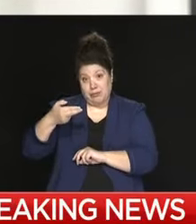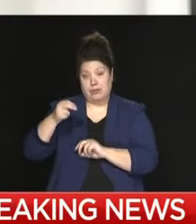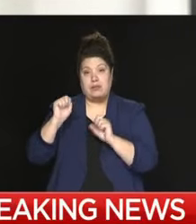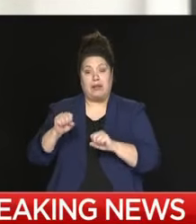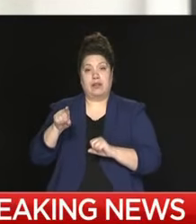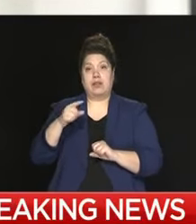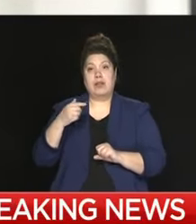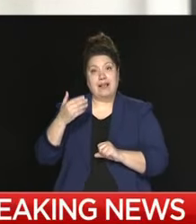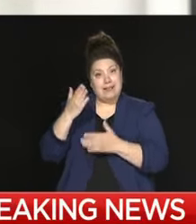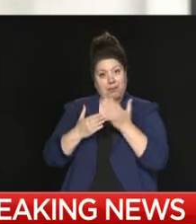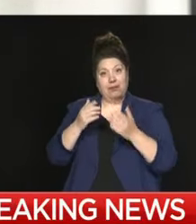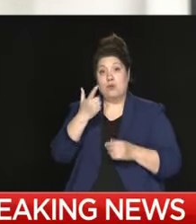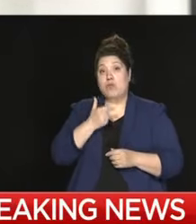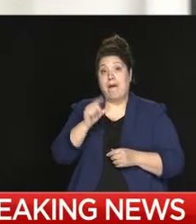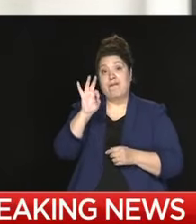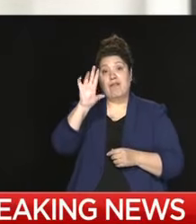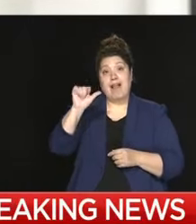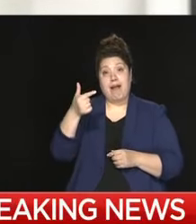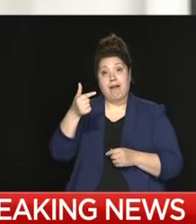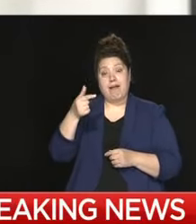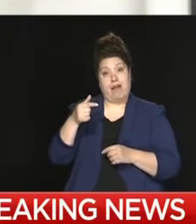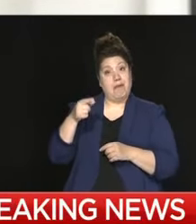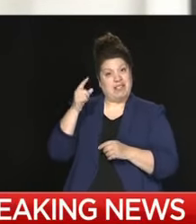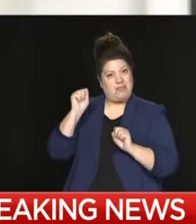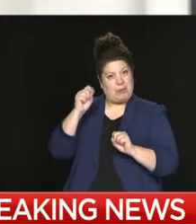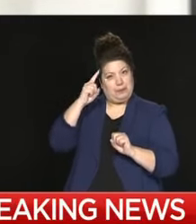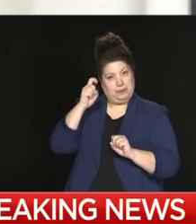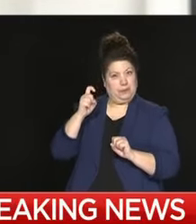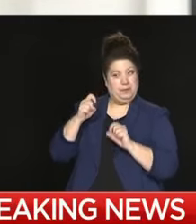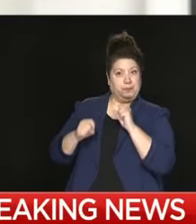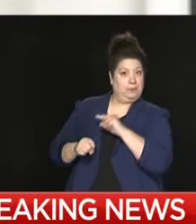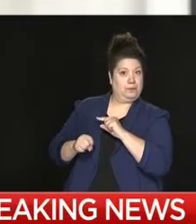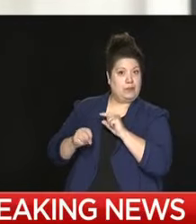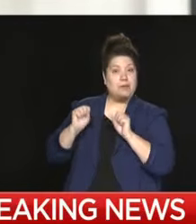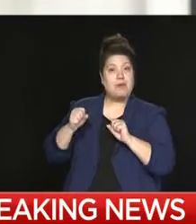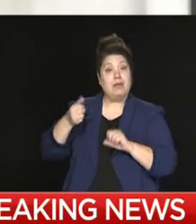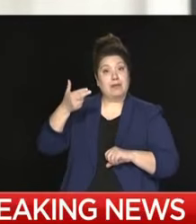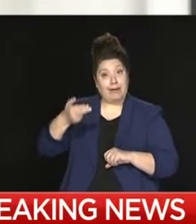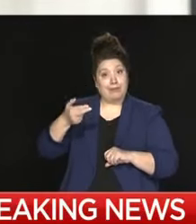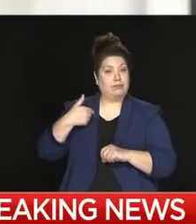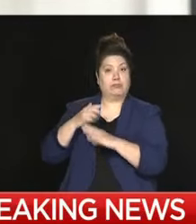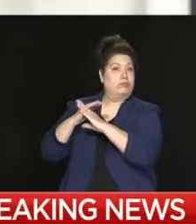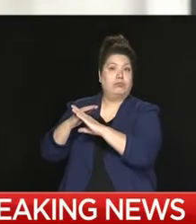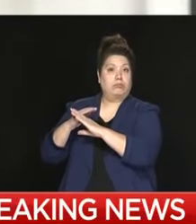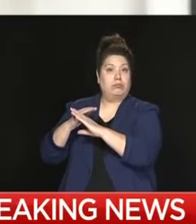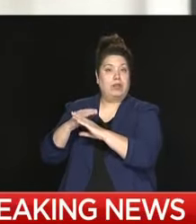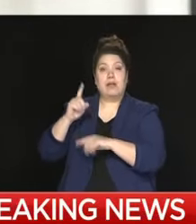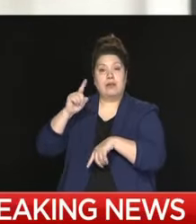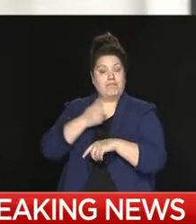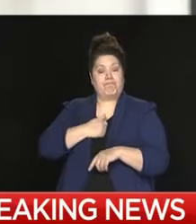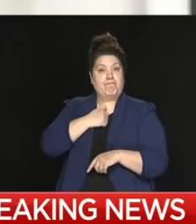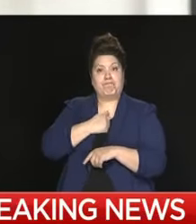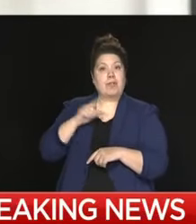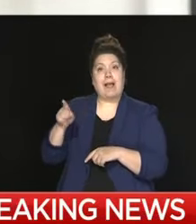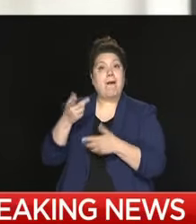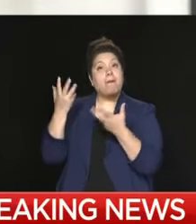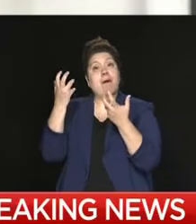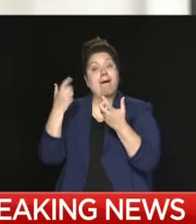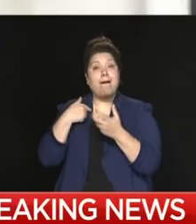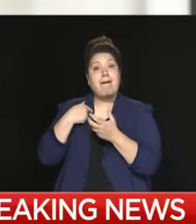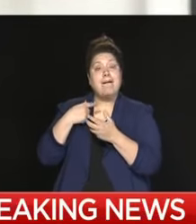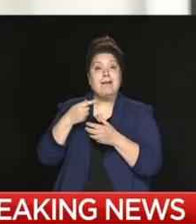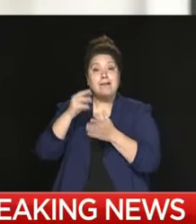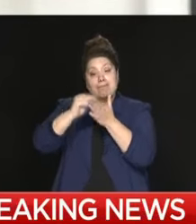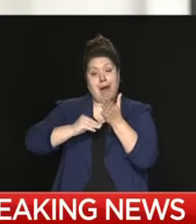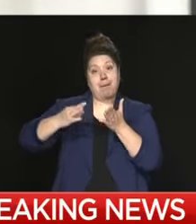flag laws that will give people the capacity not just to remove guns, but to prevent people from acquiring new guns